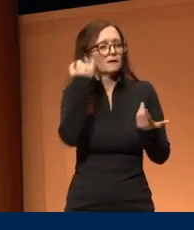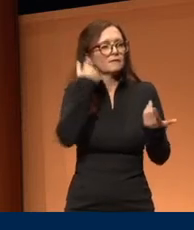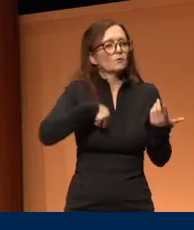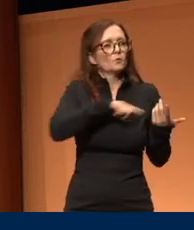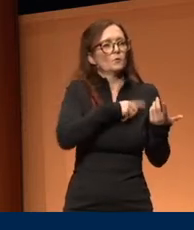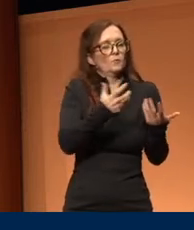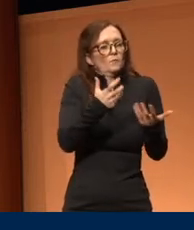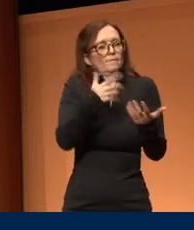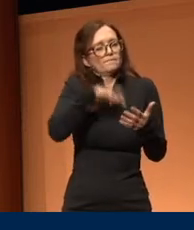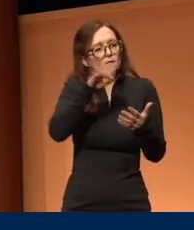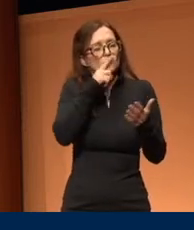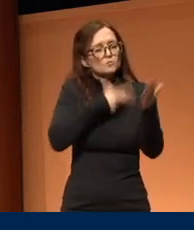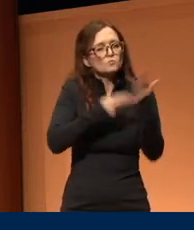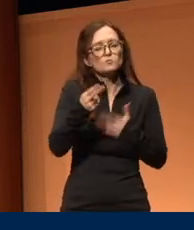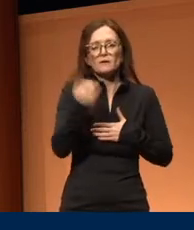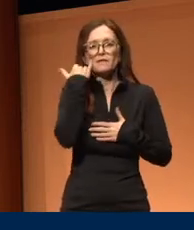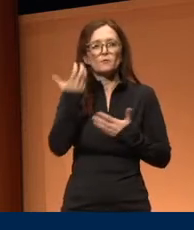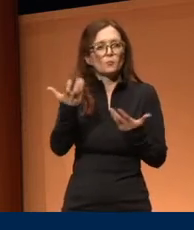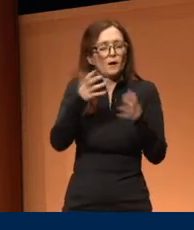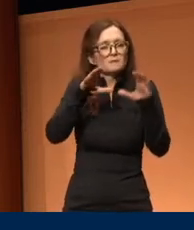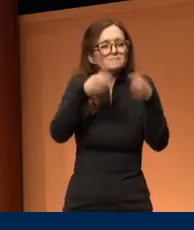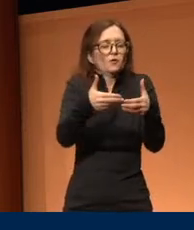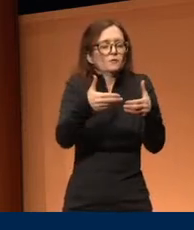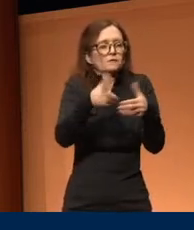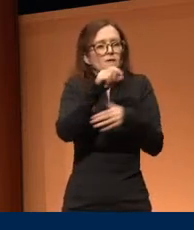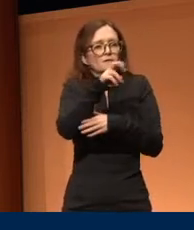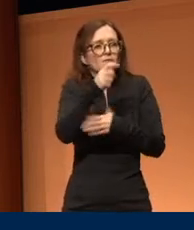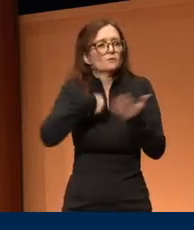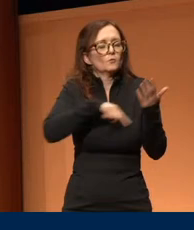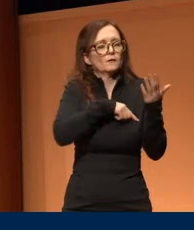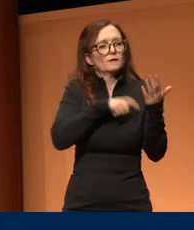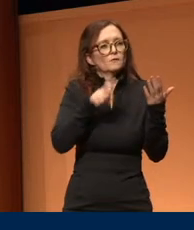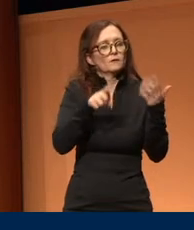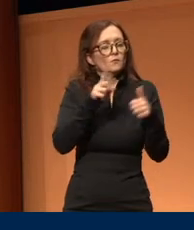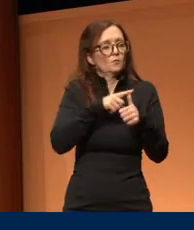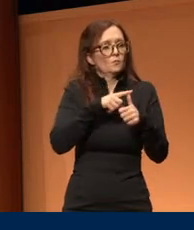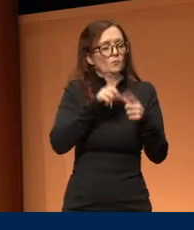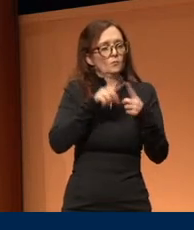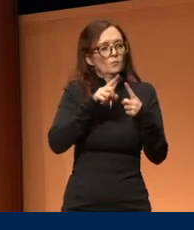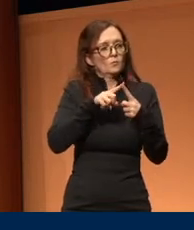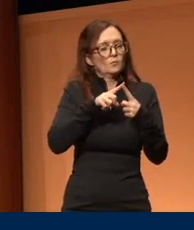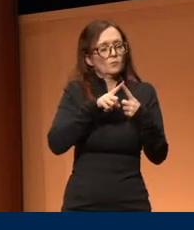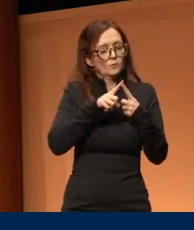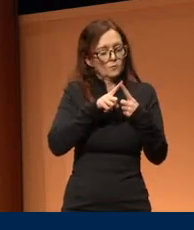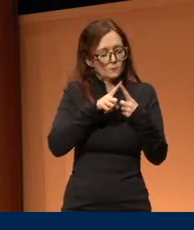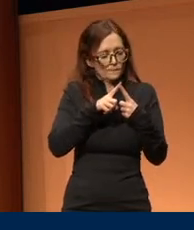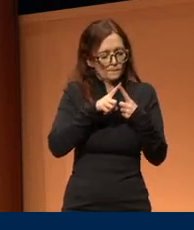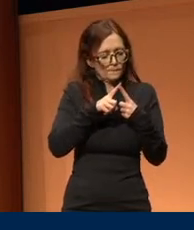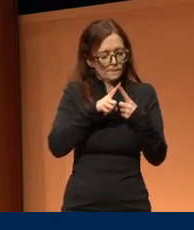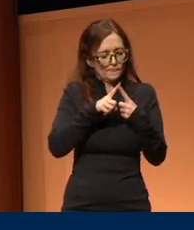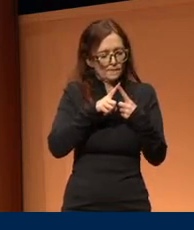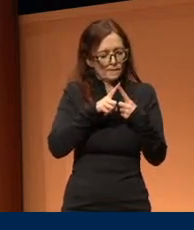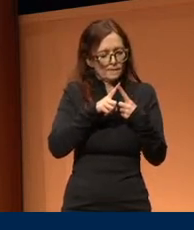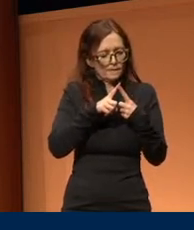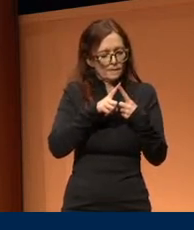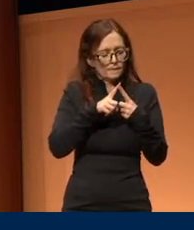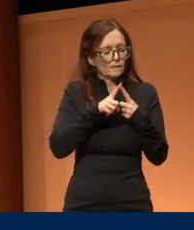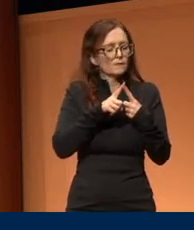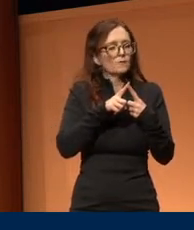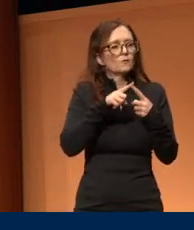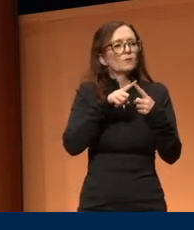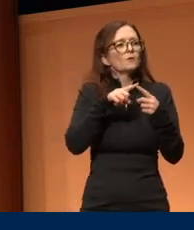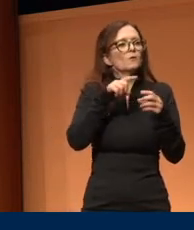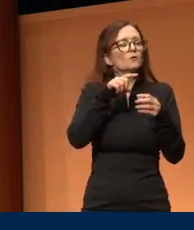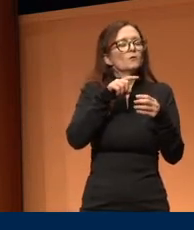truth. If we want to center love, we should start by, one, taking the weapons out of